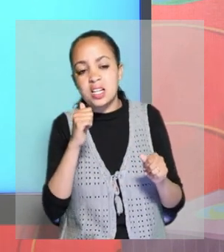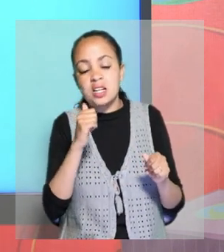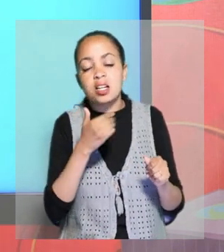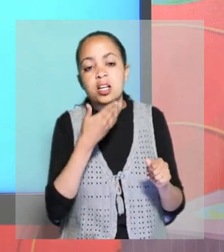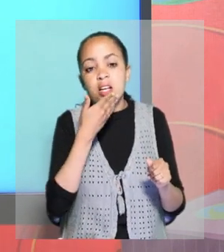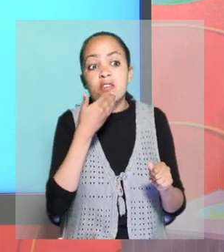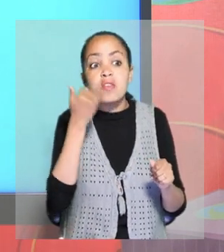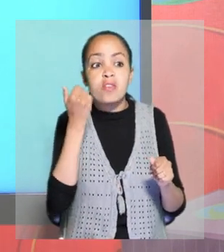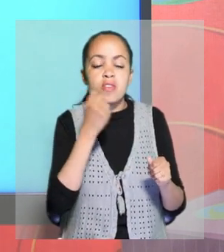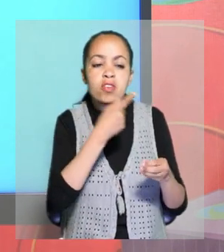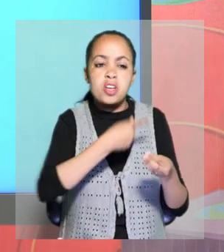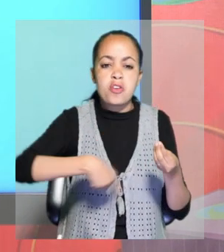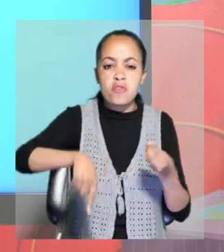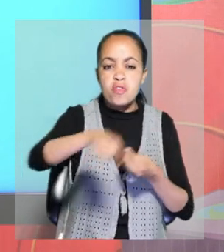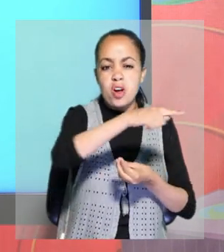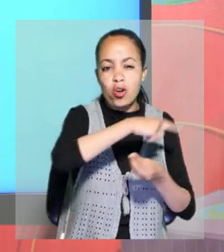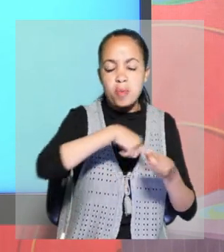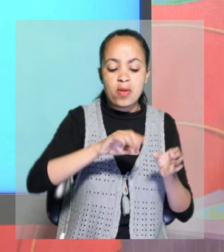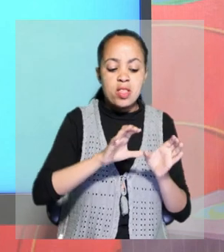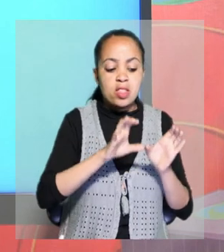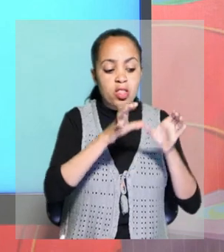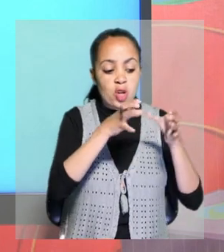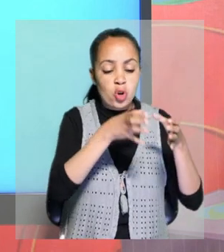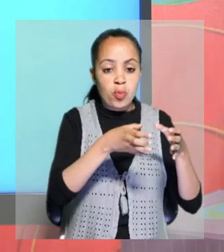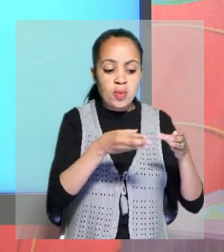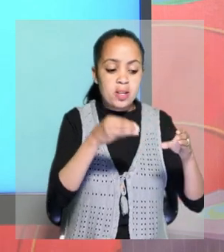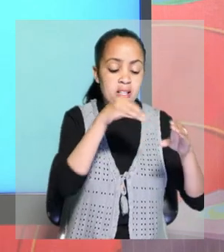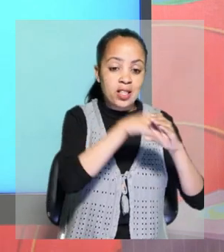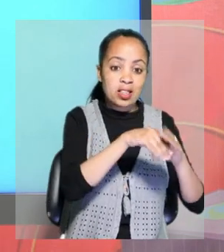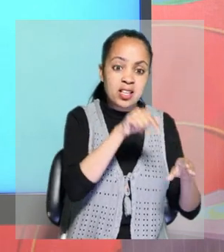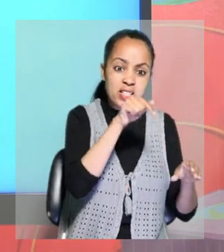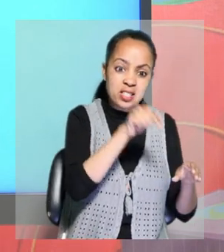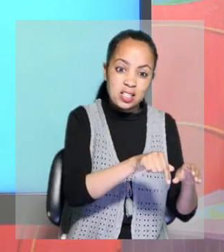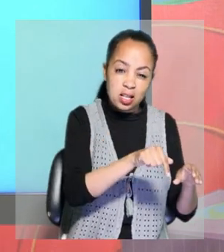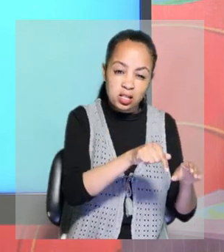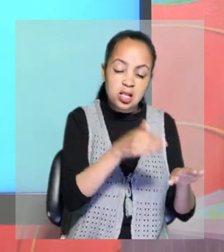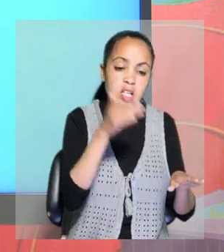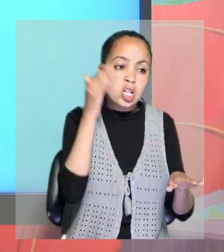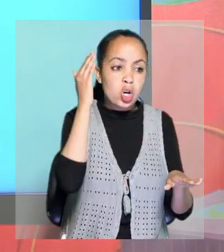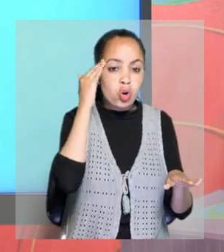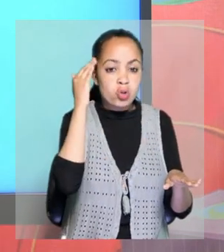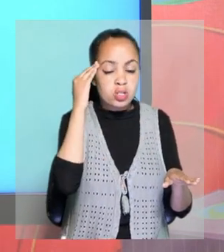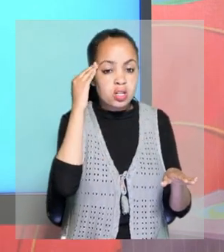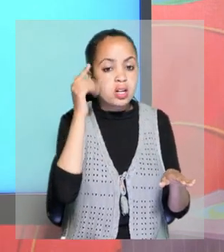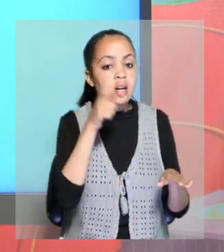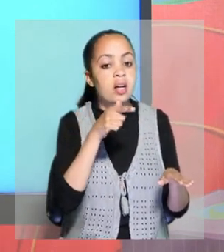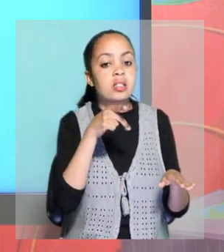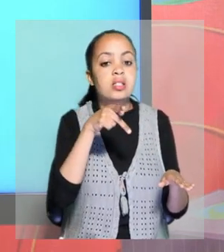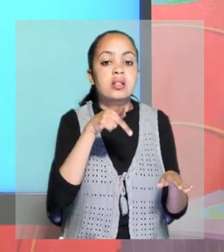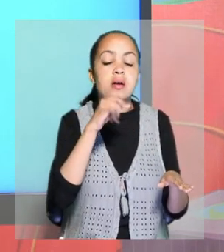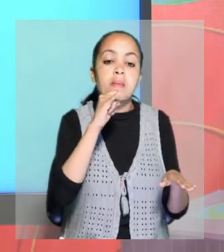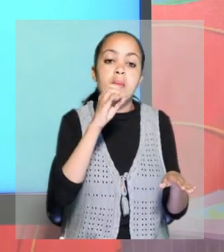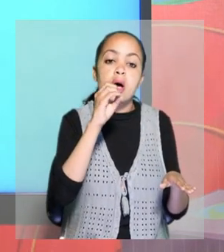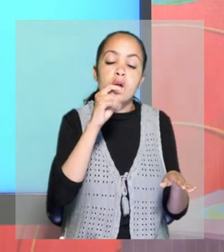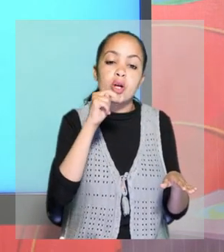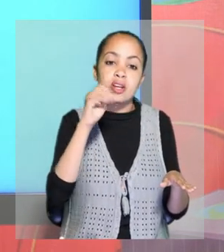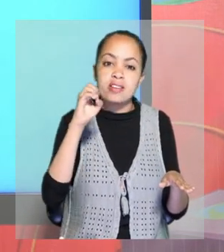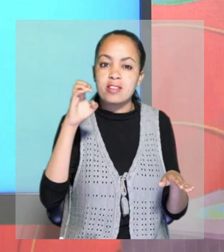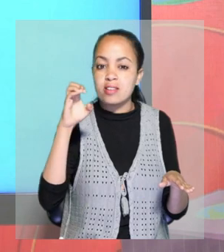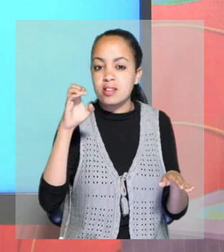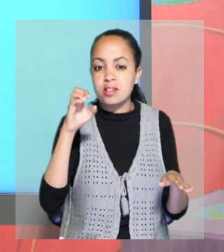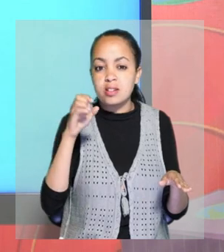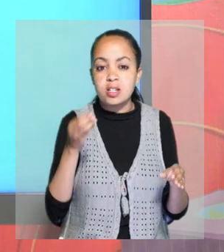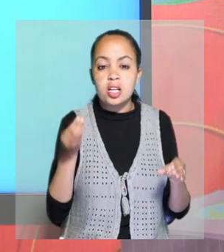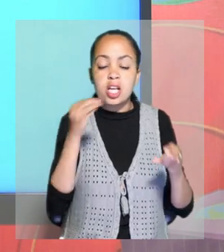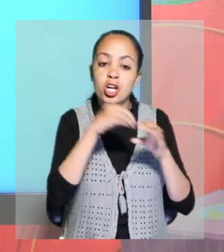environment. The communities that can invade this unfavorable environment are considered as pioneer community, including